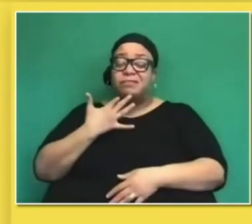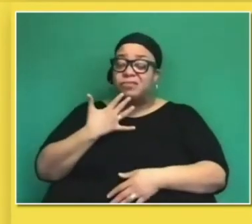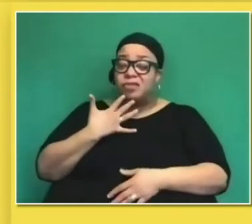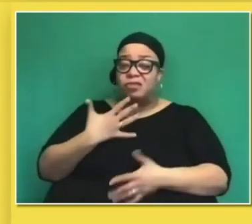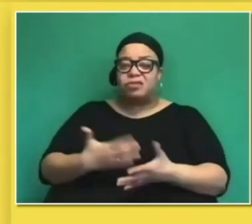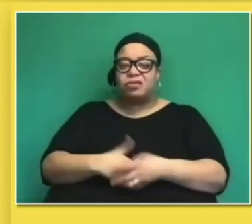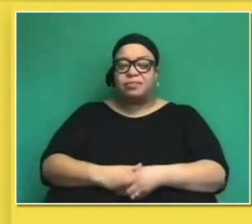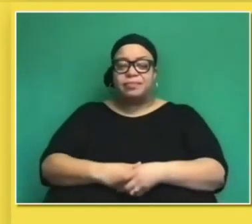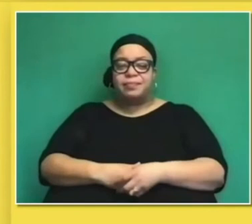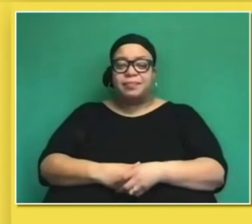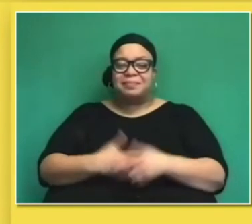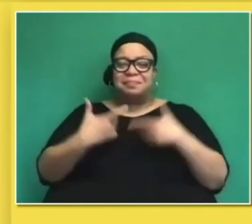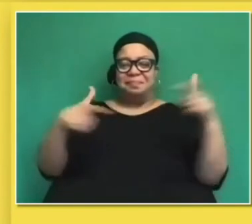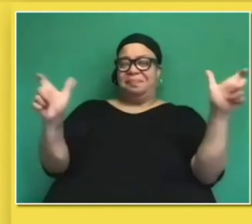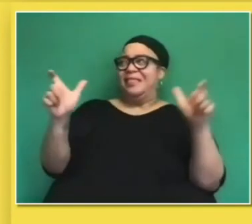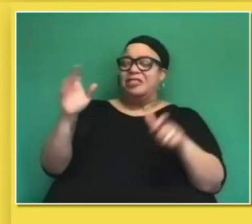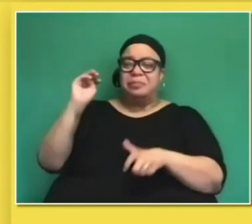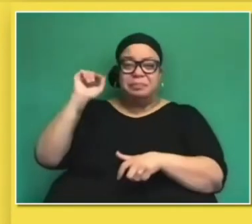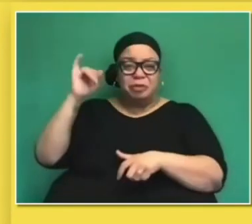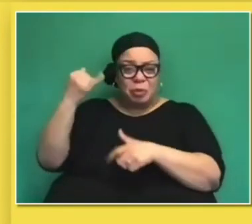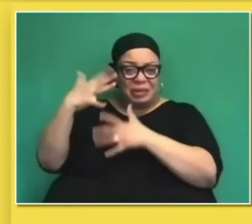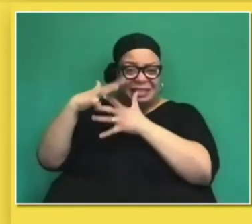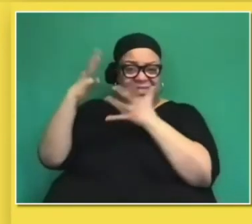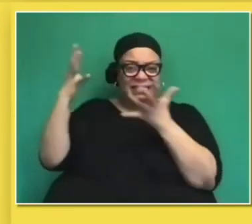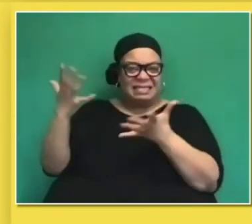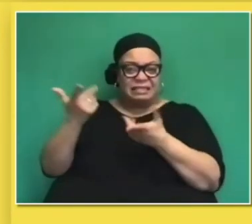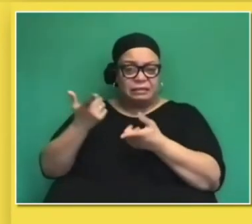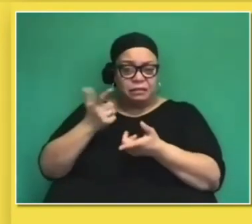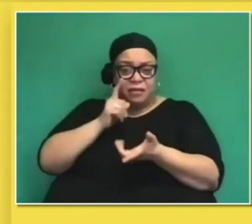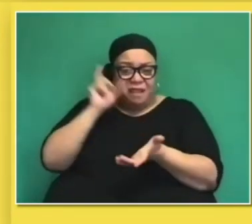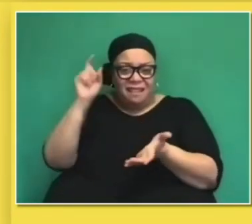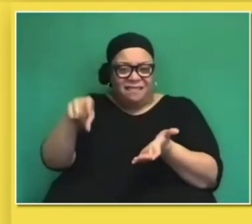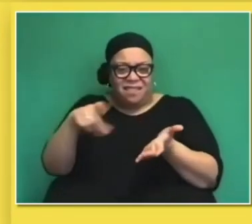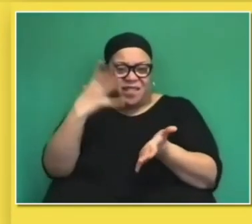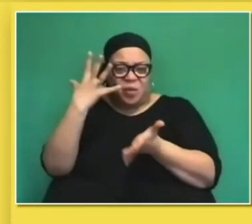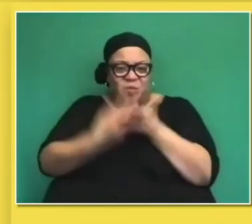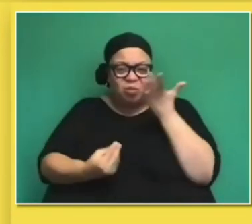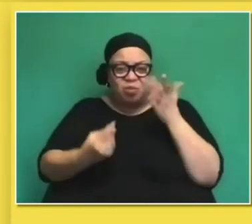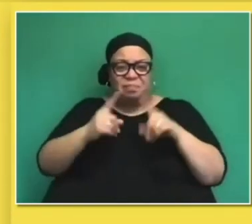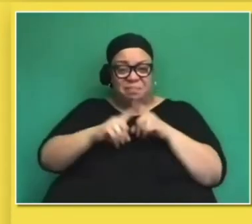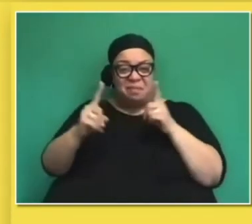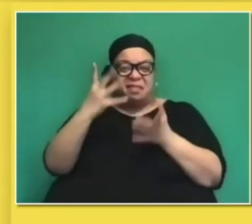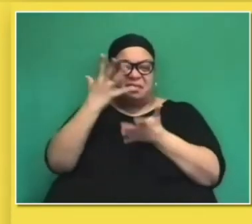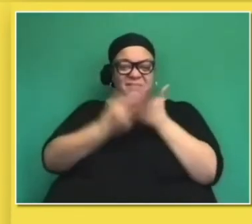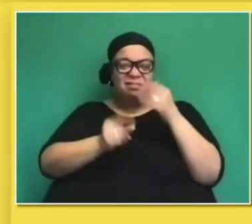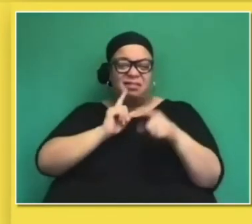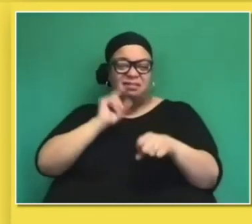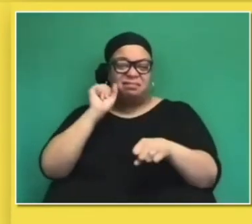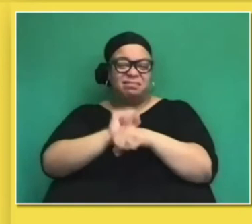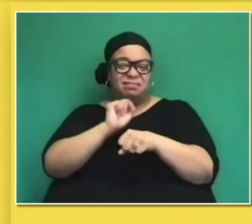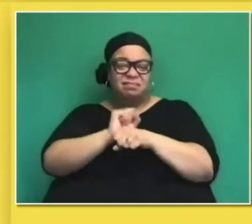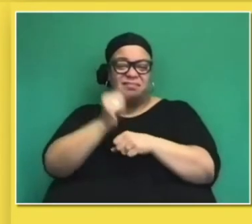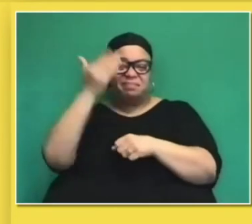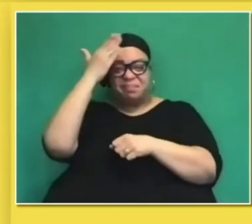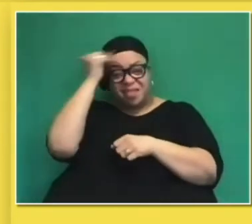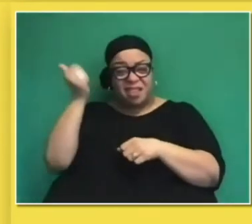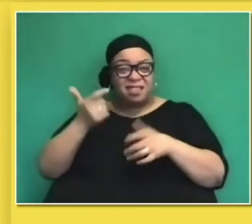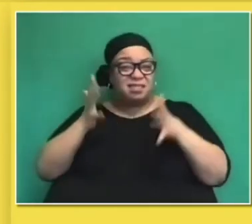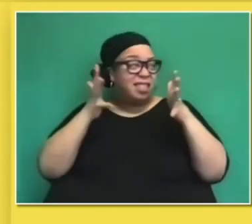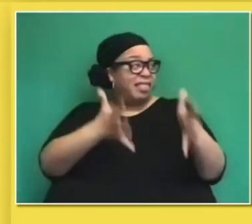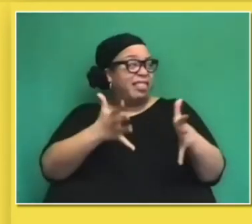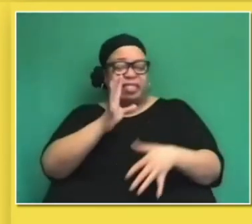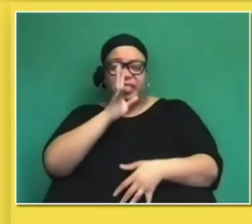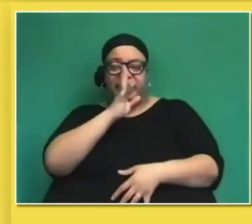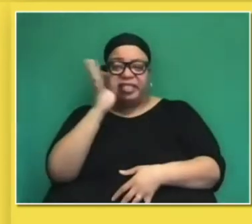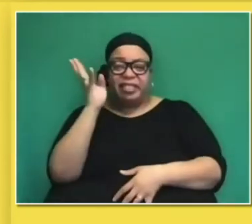and negligence of the administration. In a nation that boasts of being